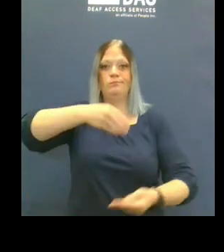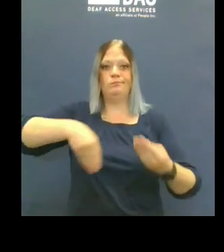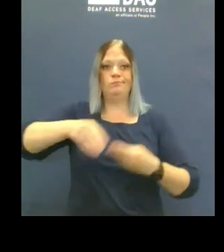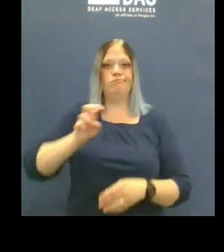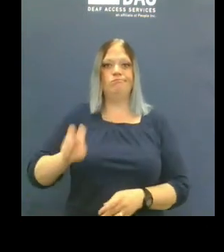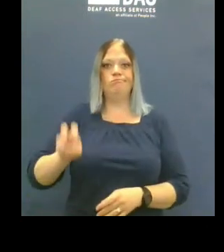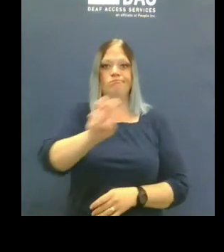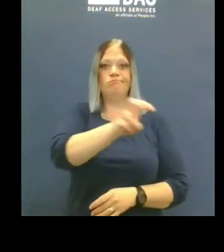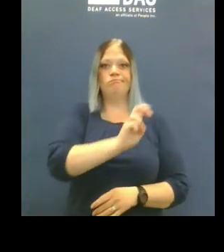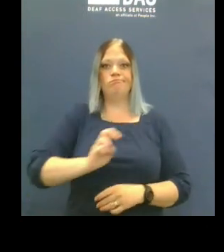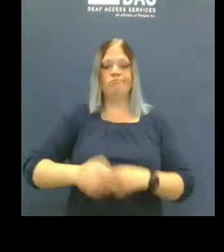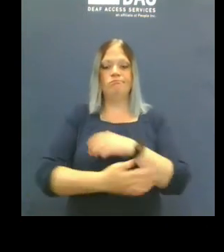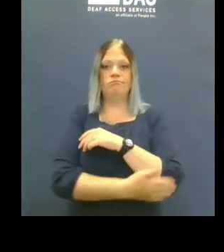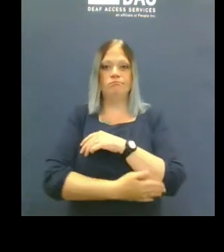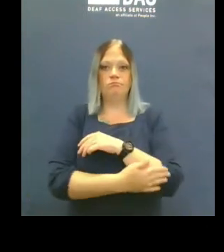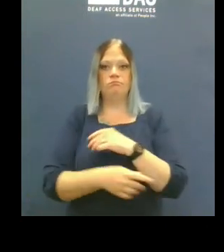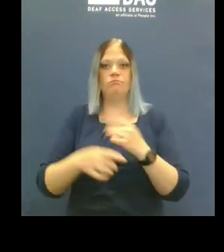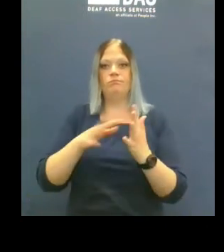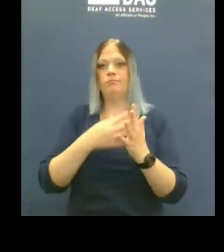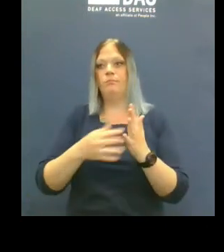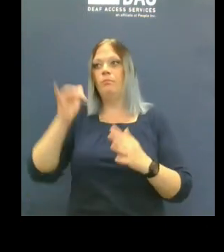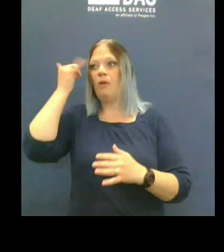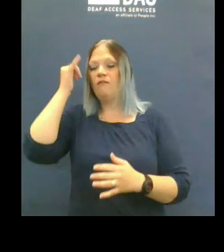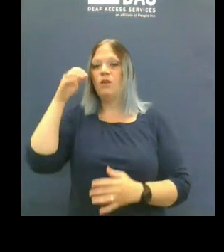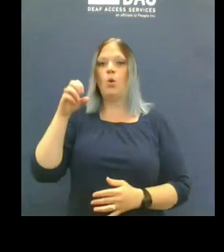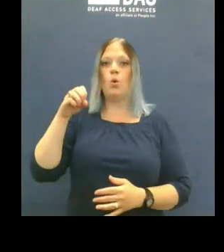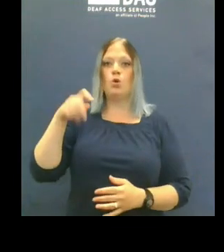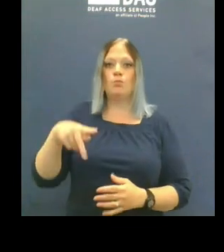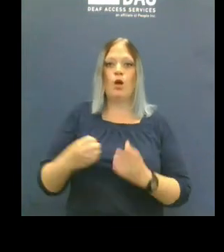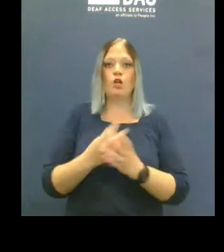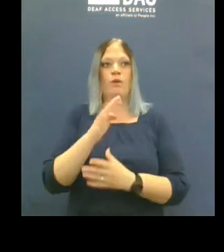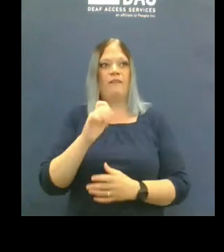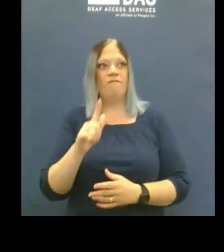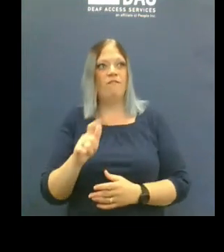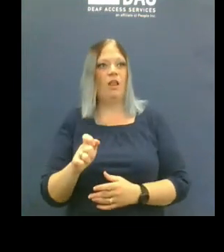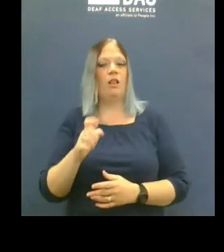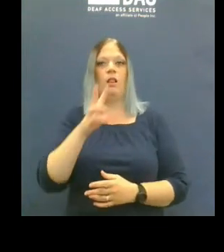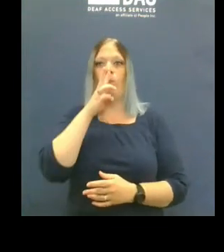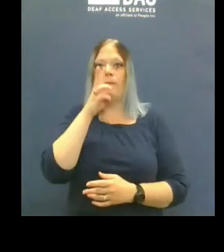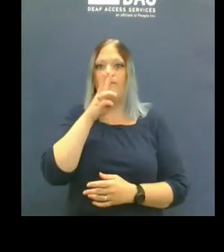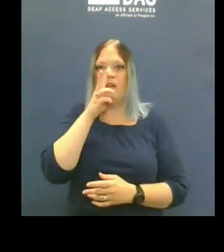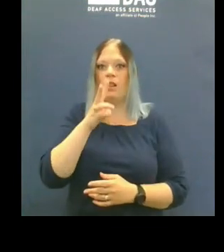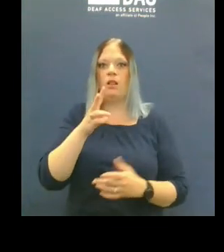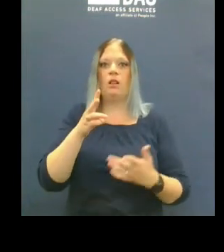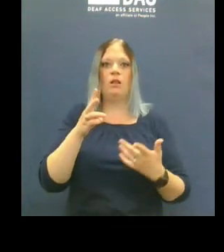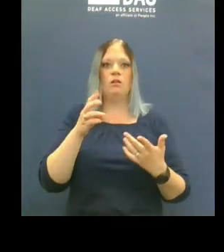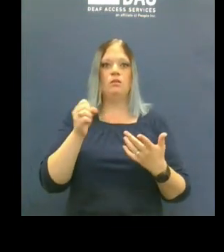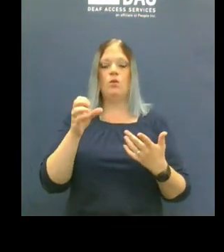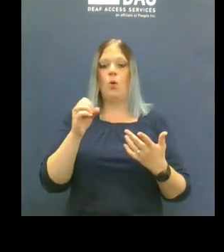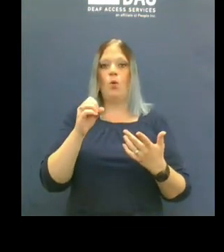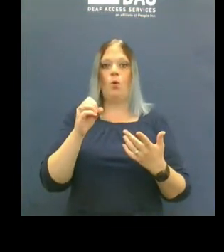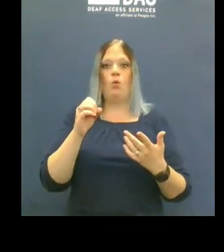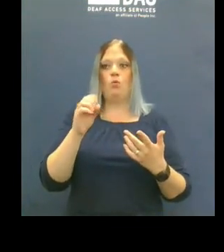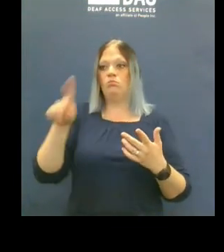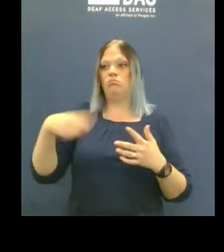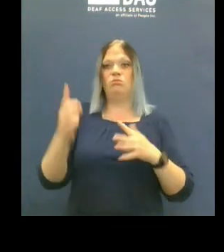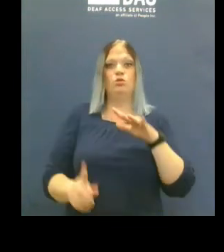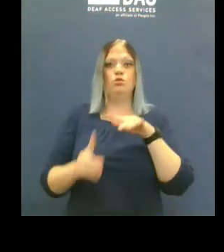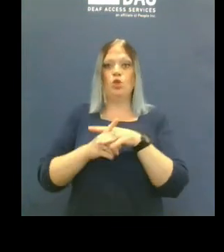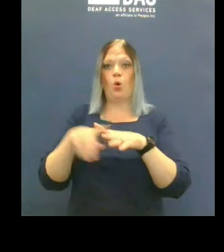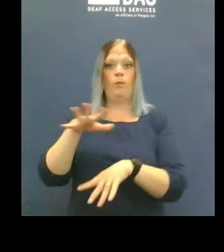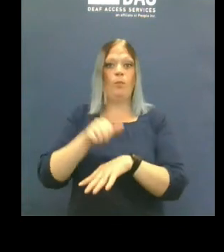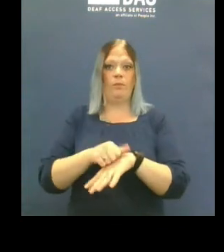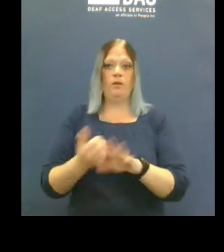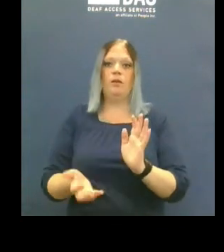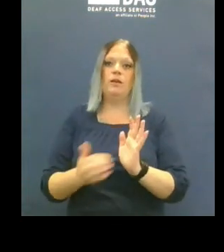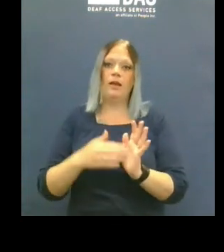the county, so we have clinics scheduled in Buffalo, Orchard Park, Springville, and Williamsville. So all you need to do is show up for your appointment.